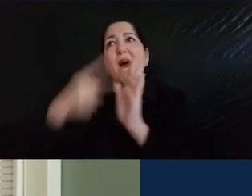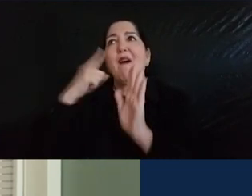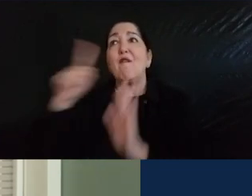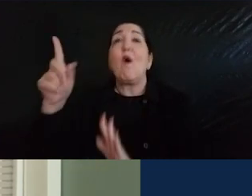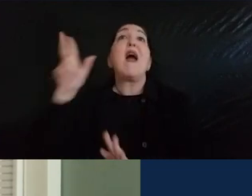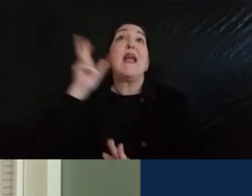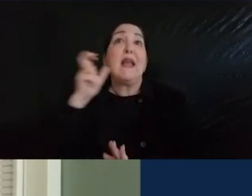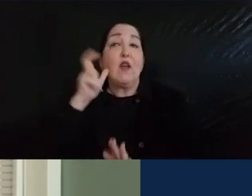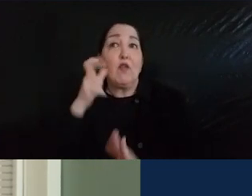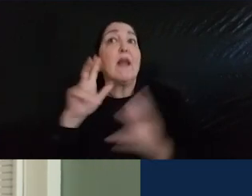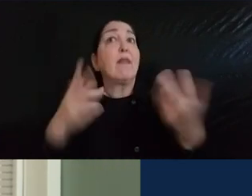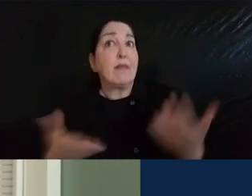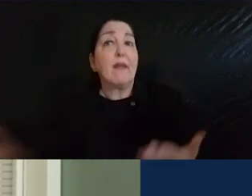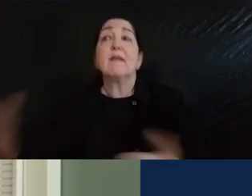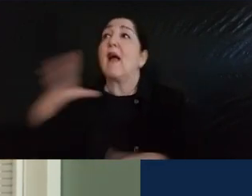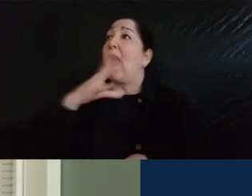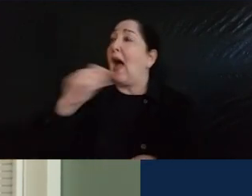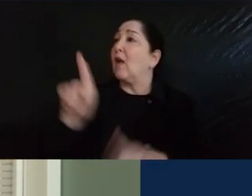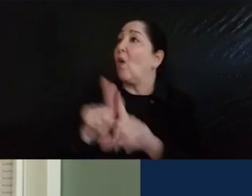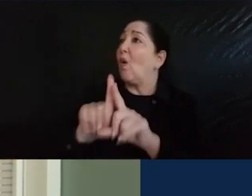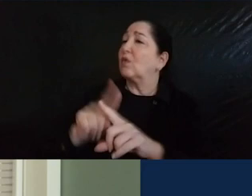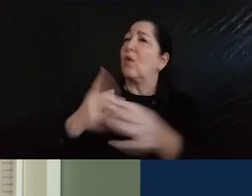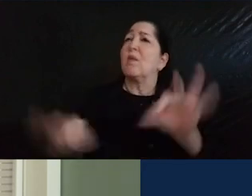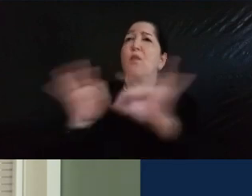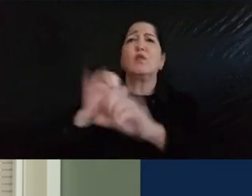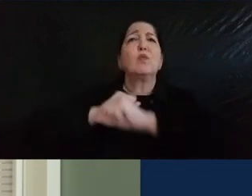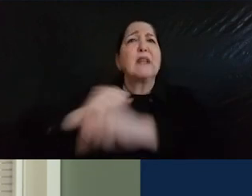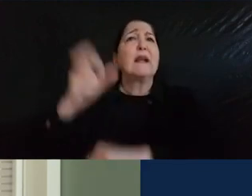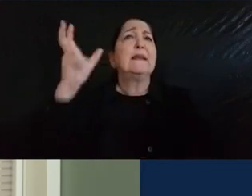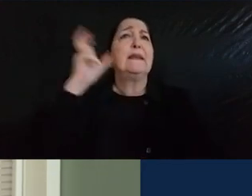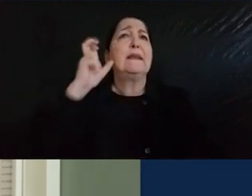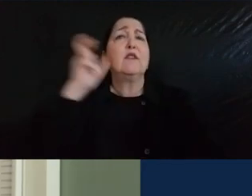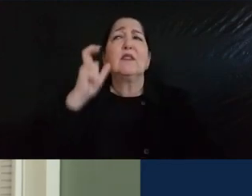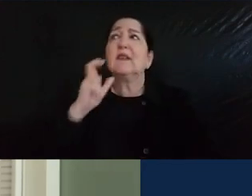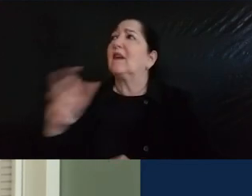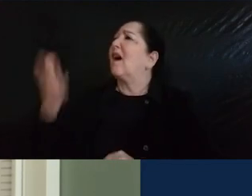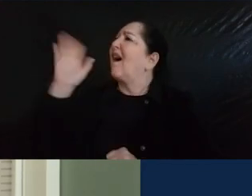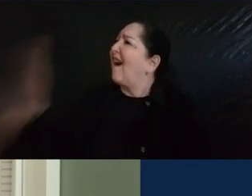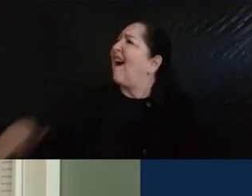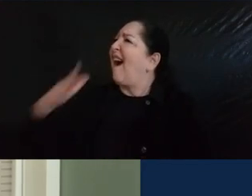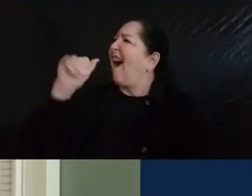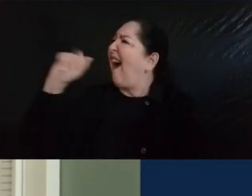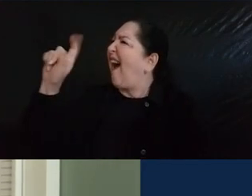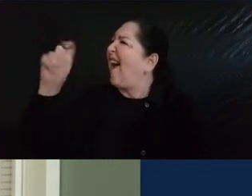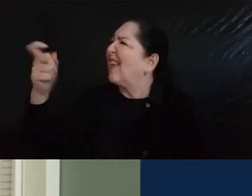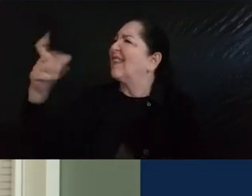hearing matters and the importance of protecting your hearing. Alex!